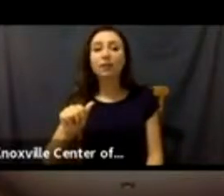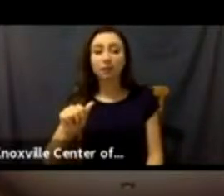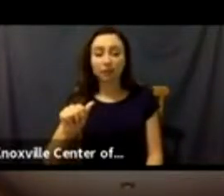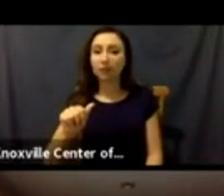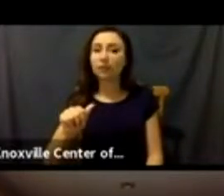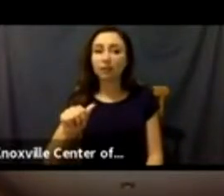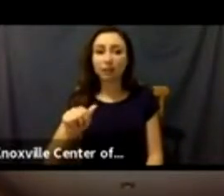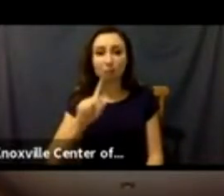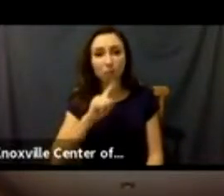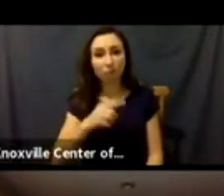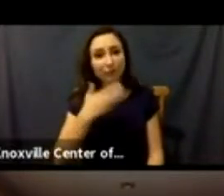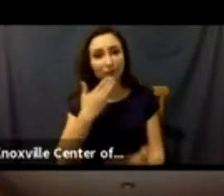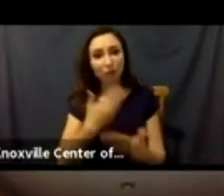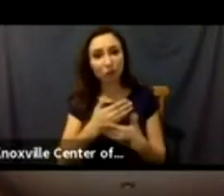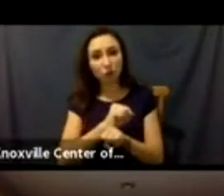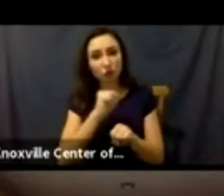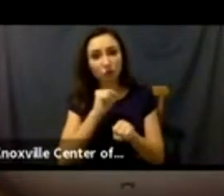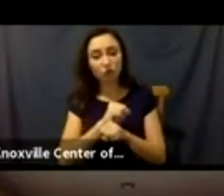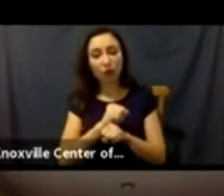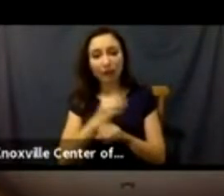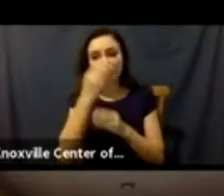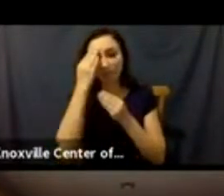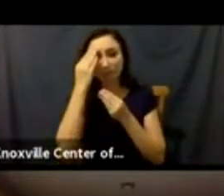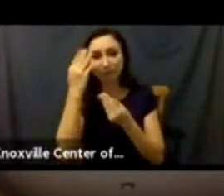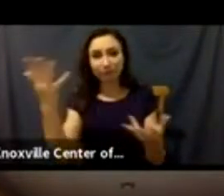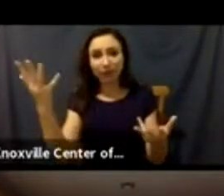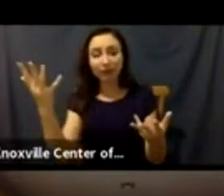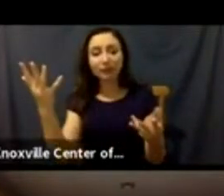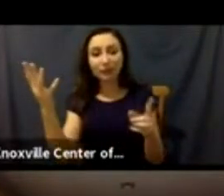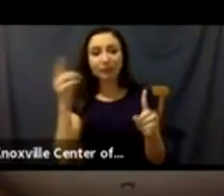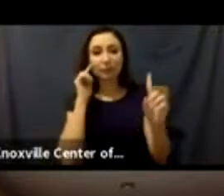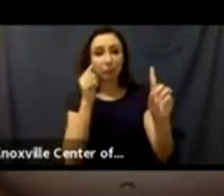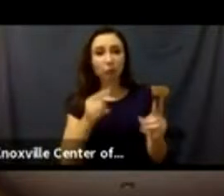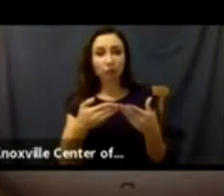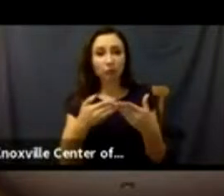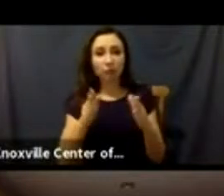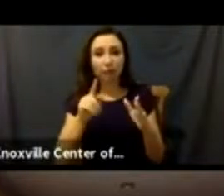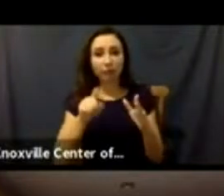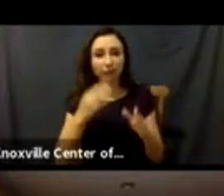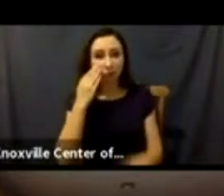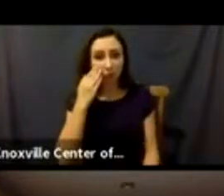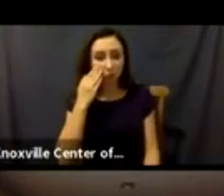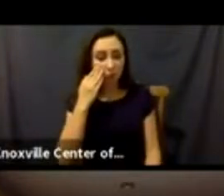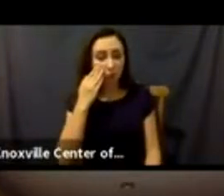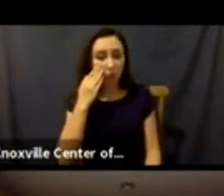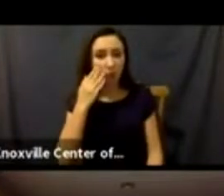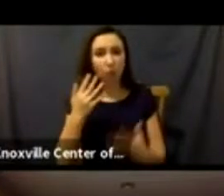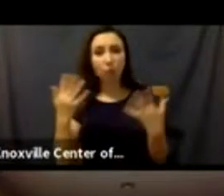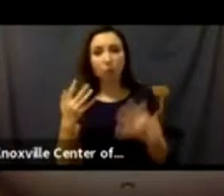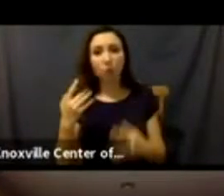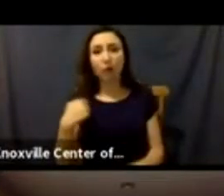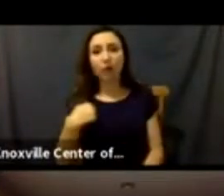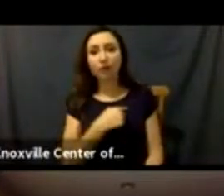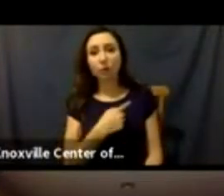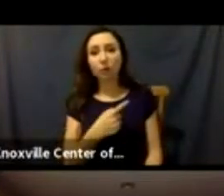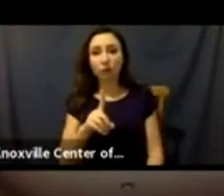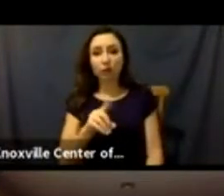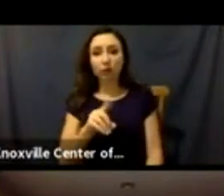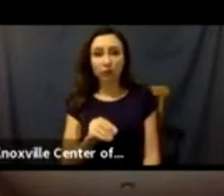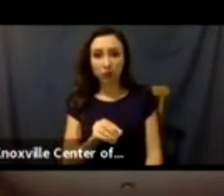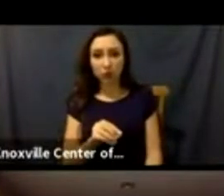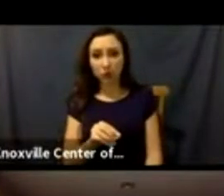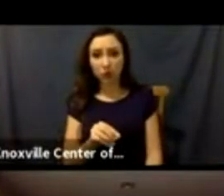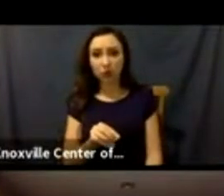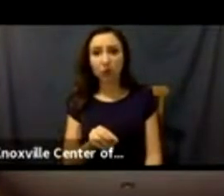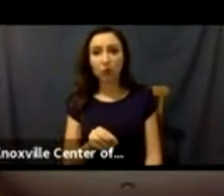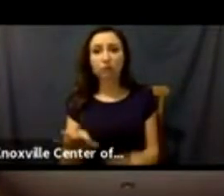very good job of conveying the points that the public needs to know. But what can we do to